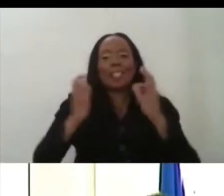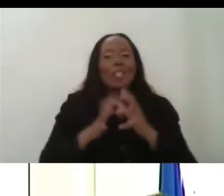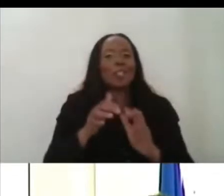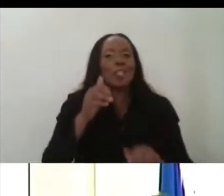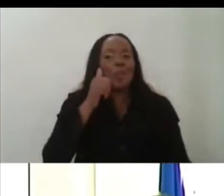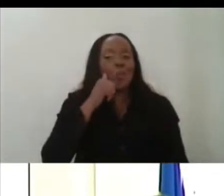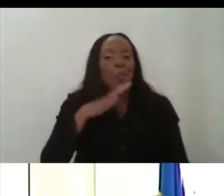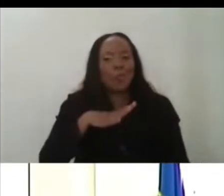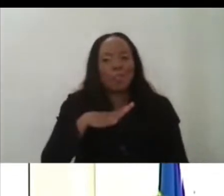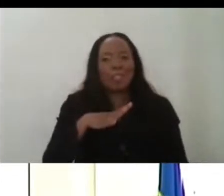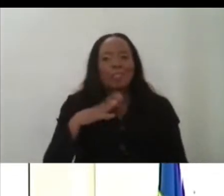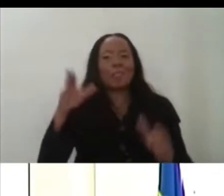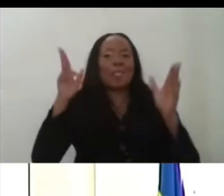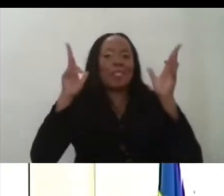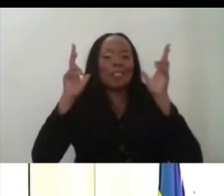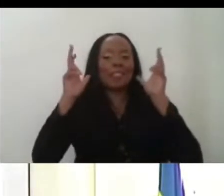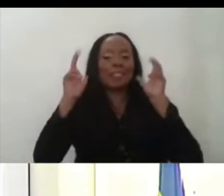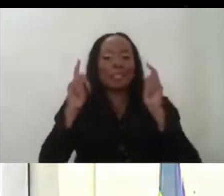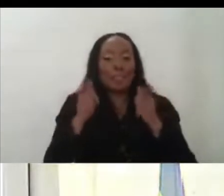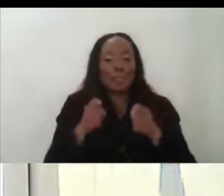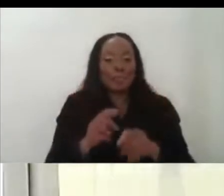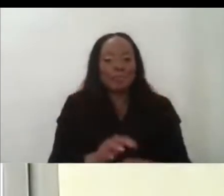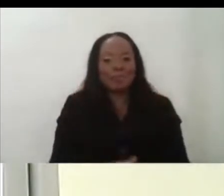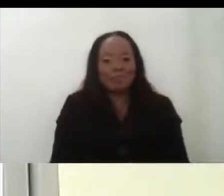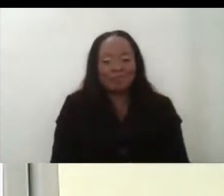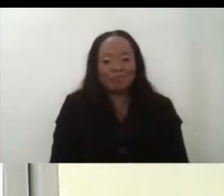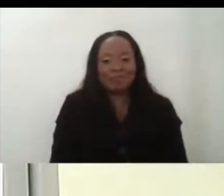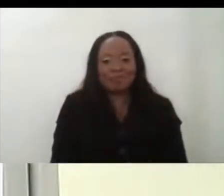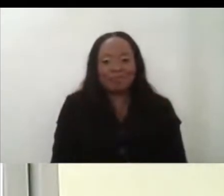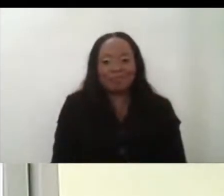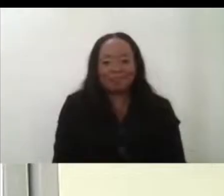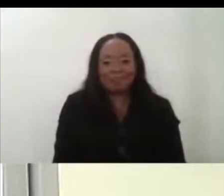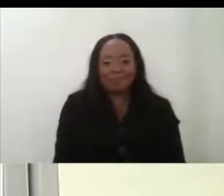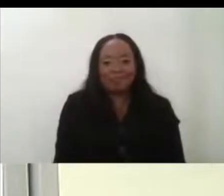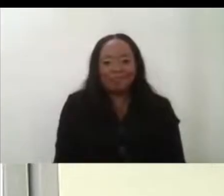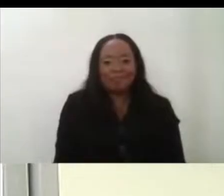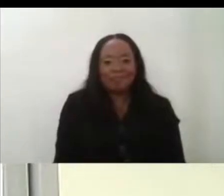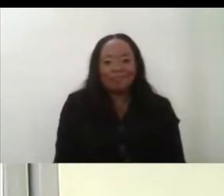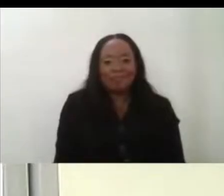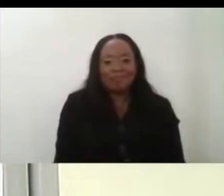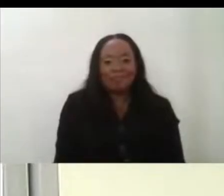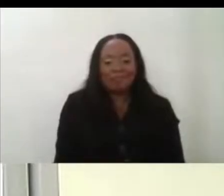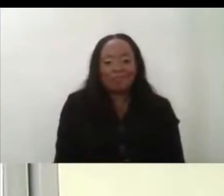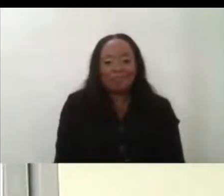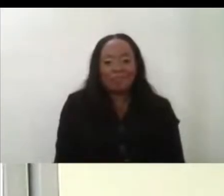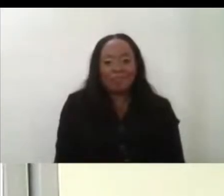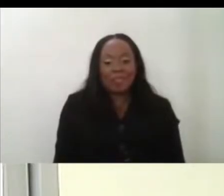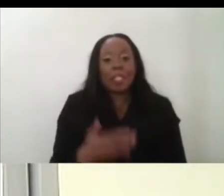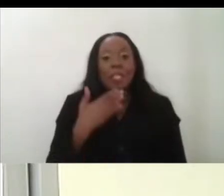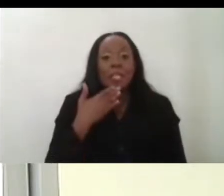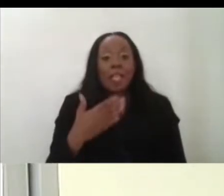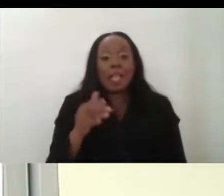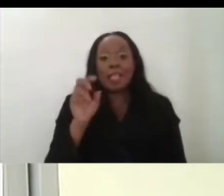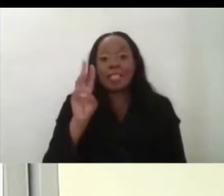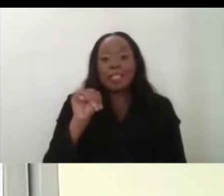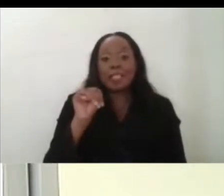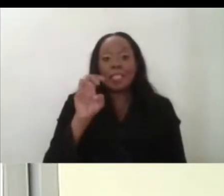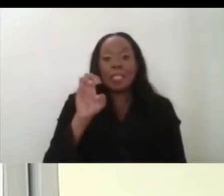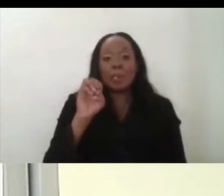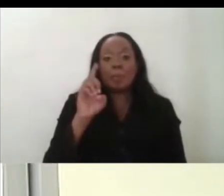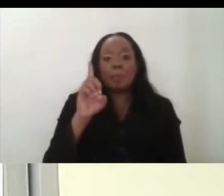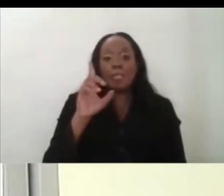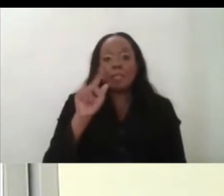across Barbados. We also would like to thank the members of the media who are here. We want to